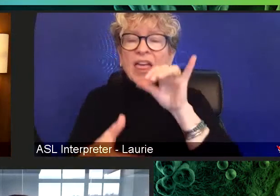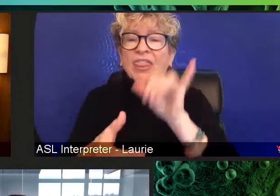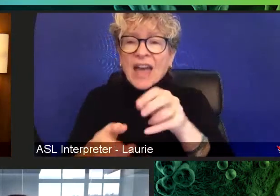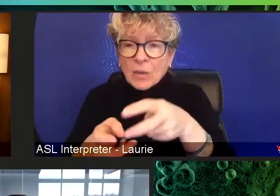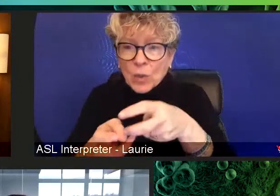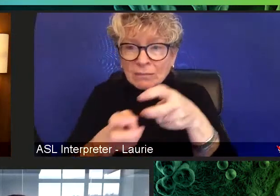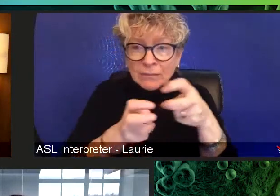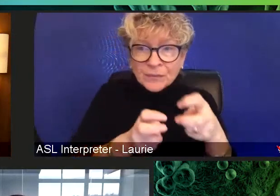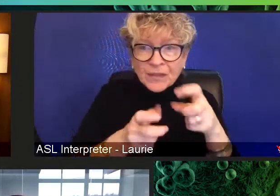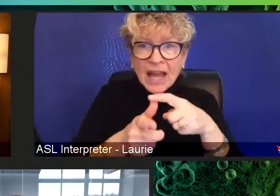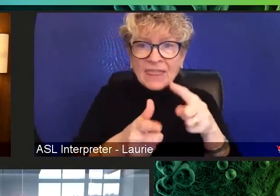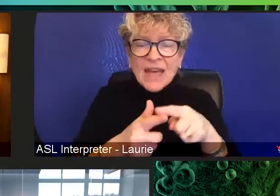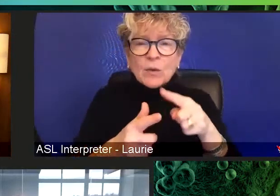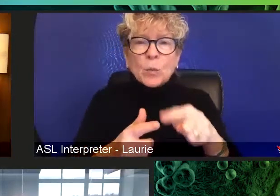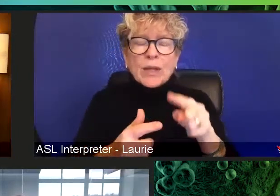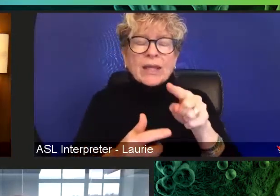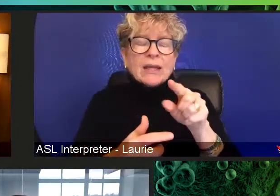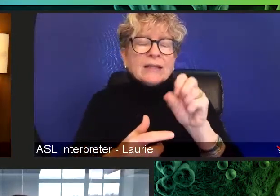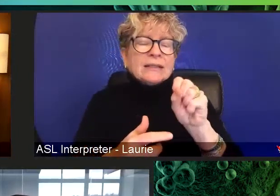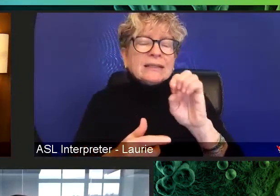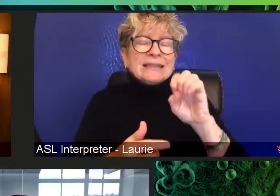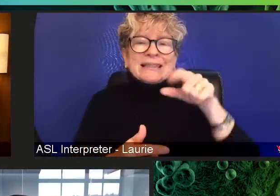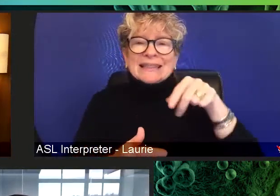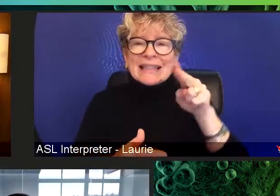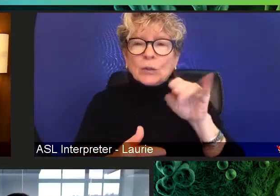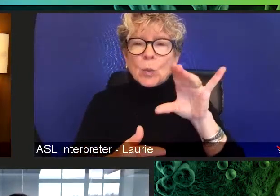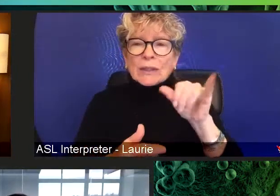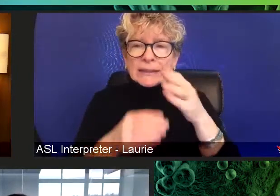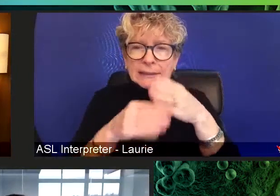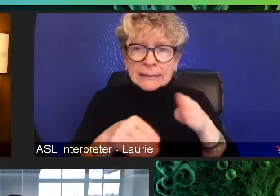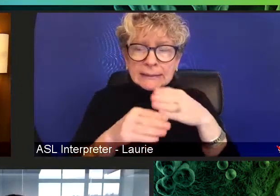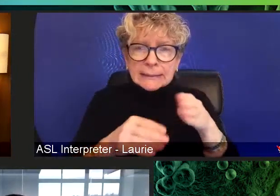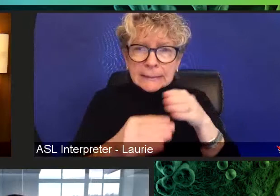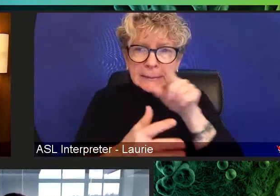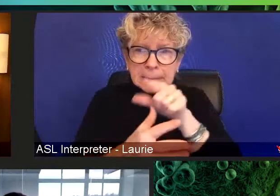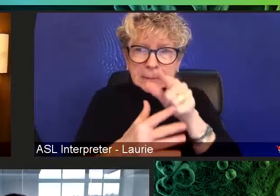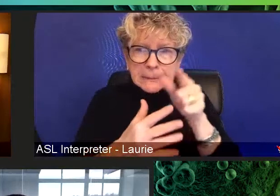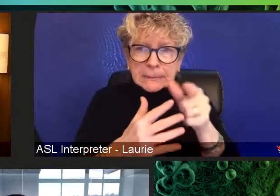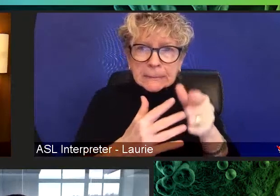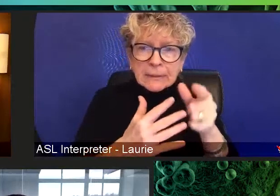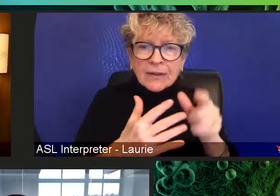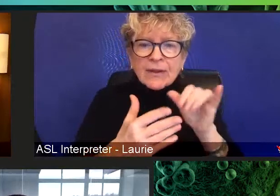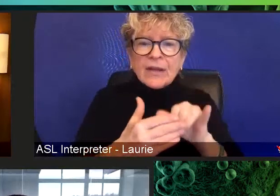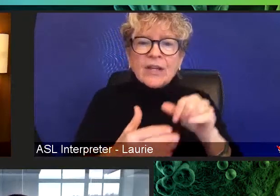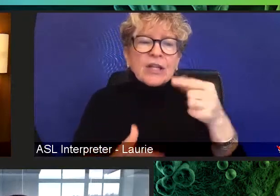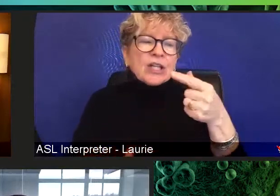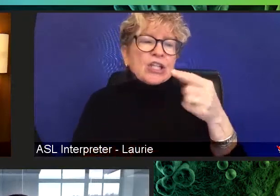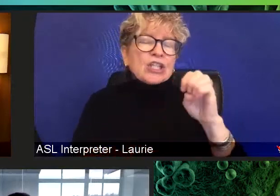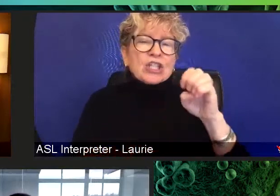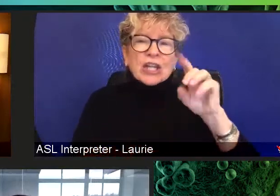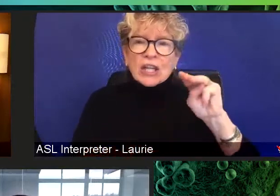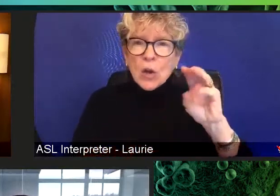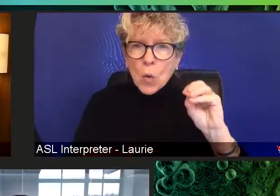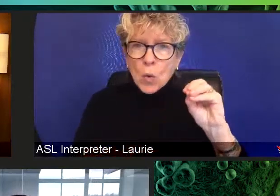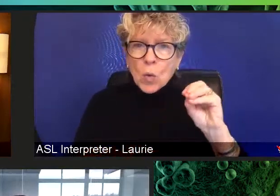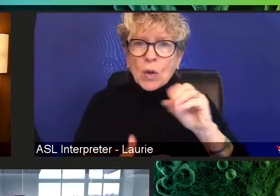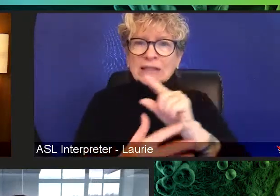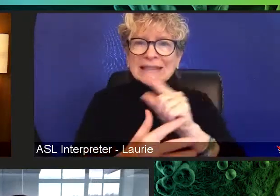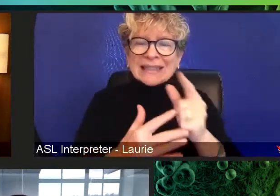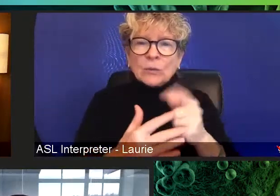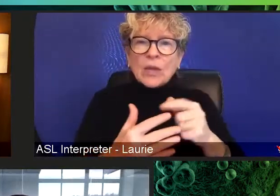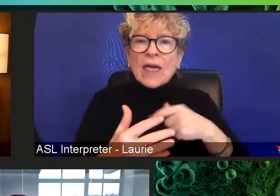So really, a lot of this work requires performing genome sequencing, and then that generates large amounts of